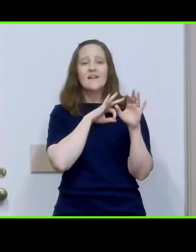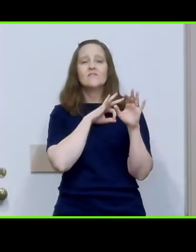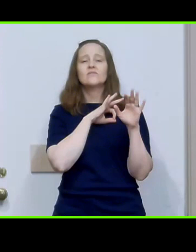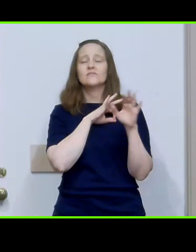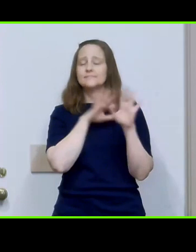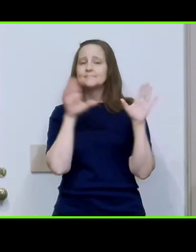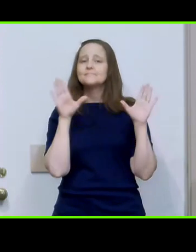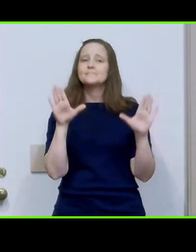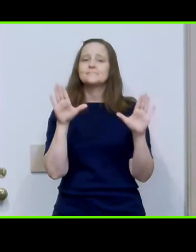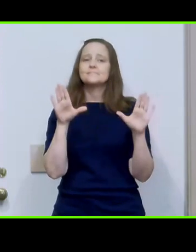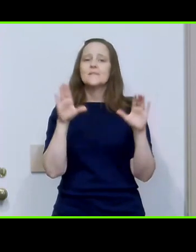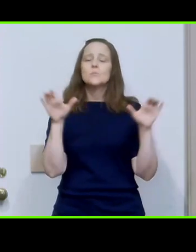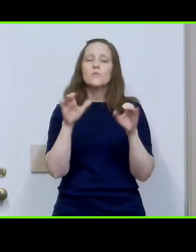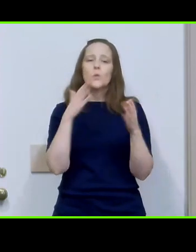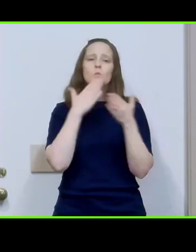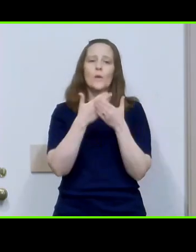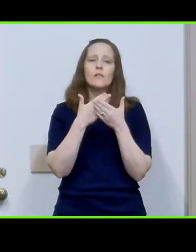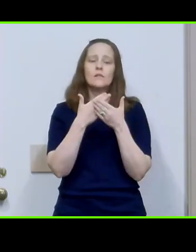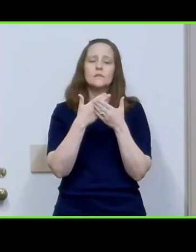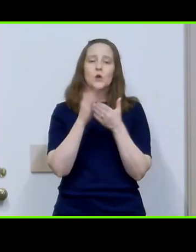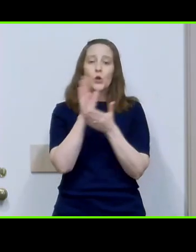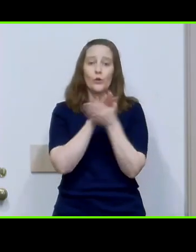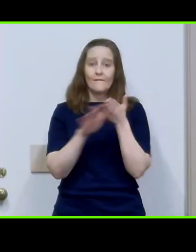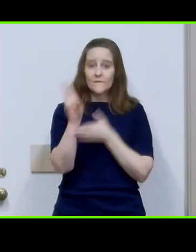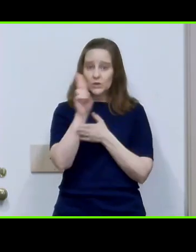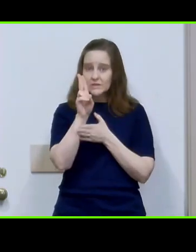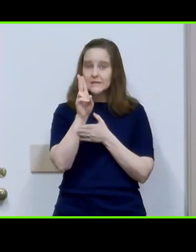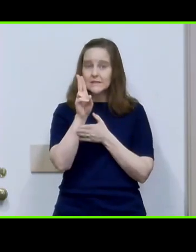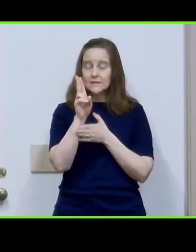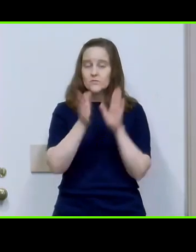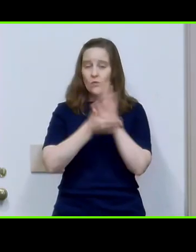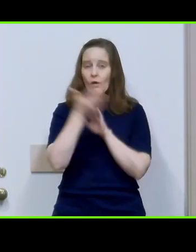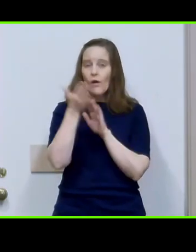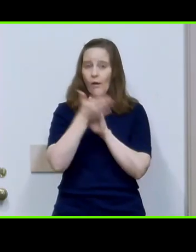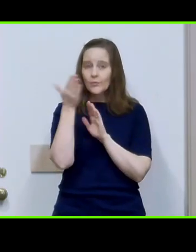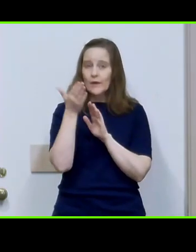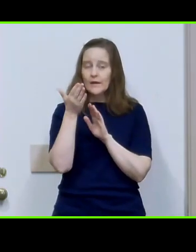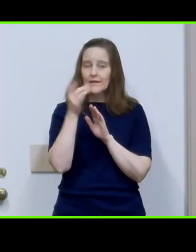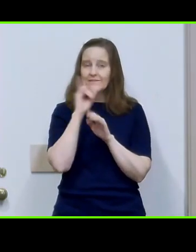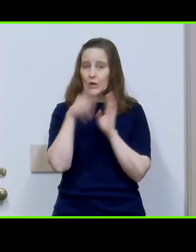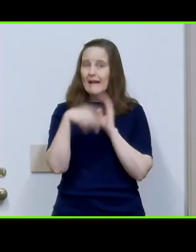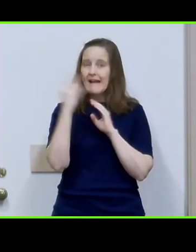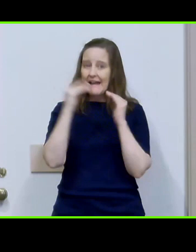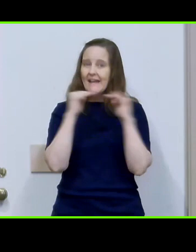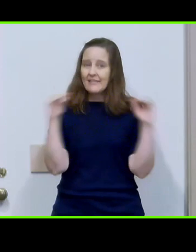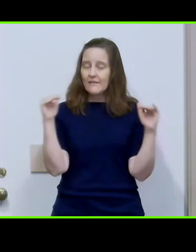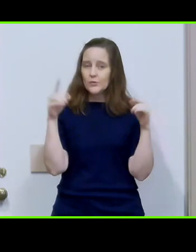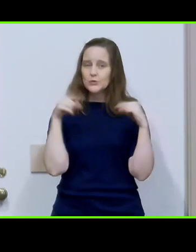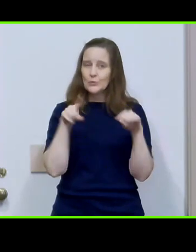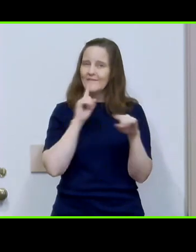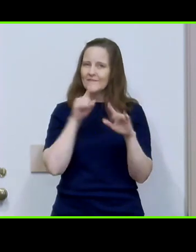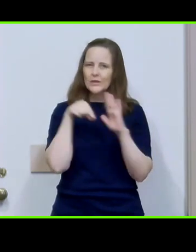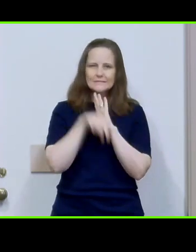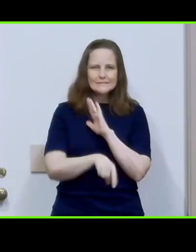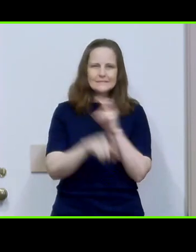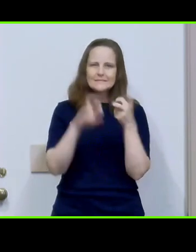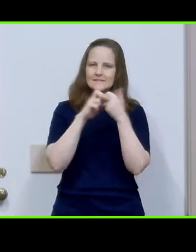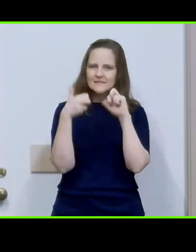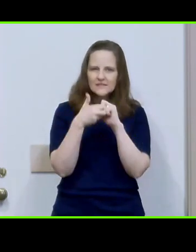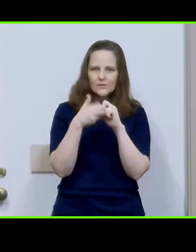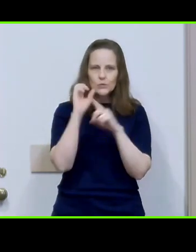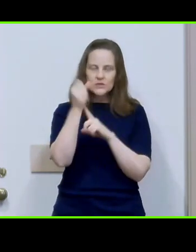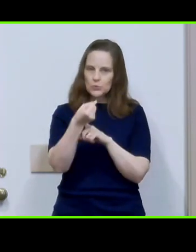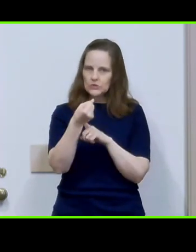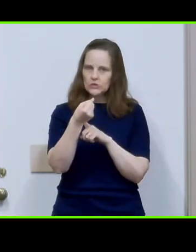performed incredibly well. The university is operating at a very high level during very, very difficult